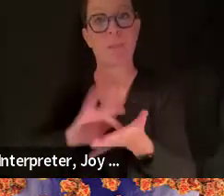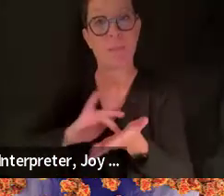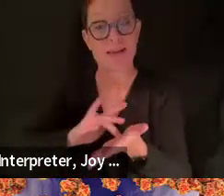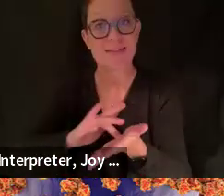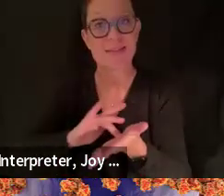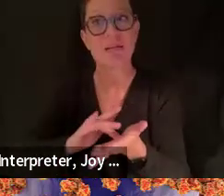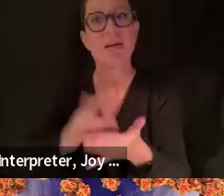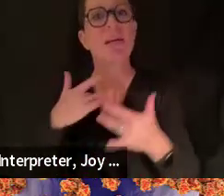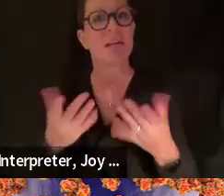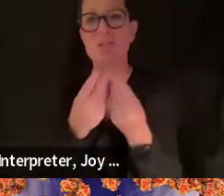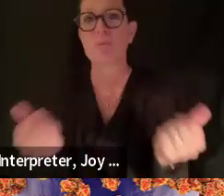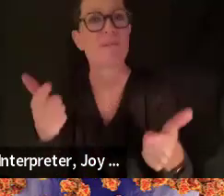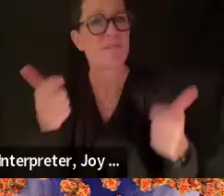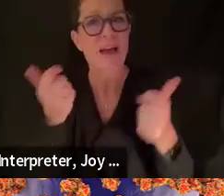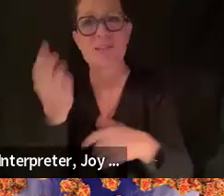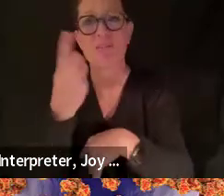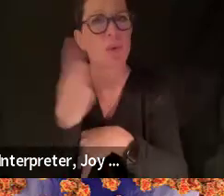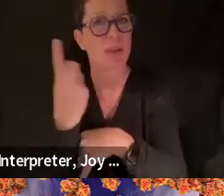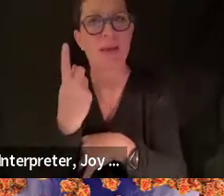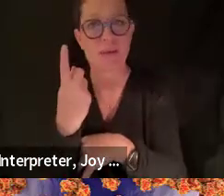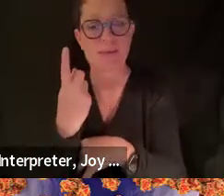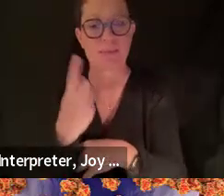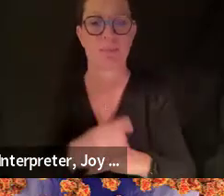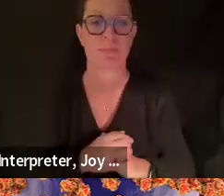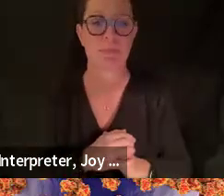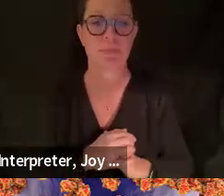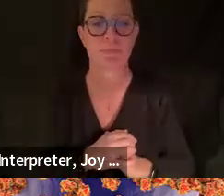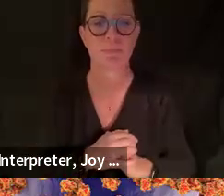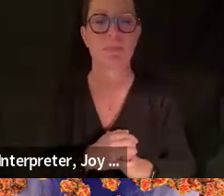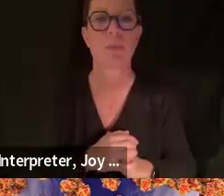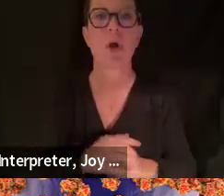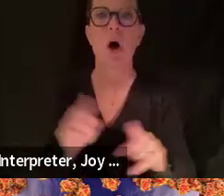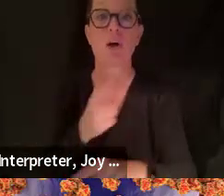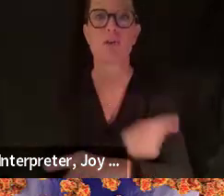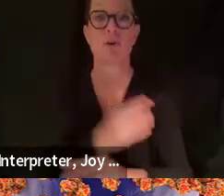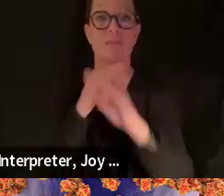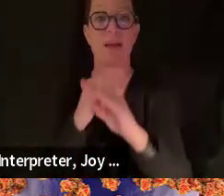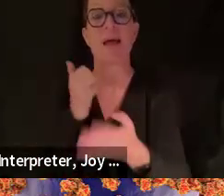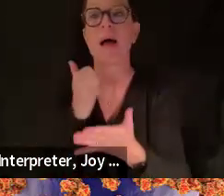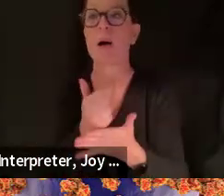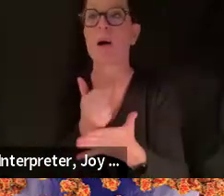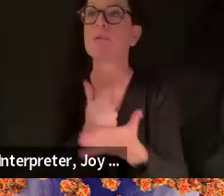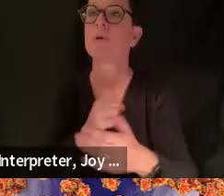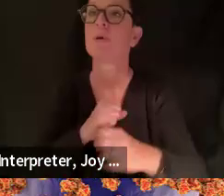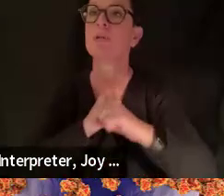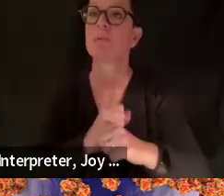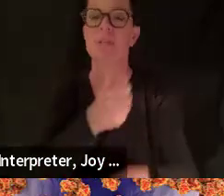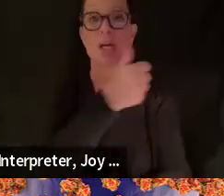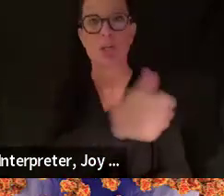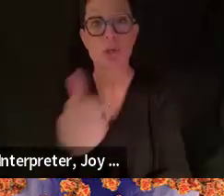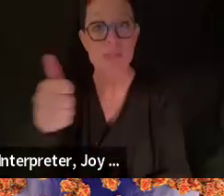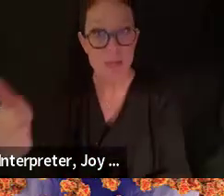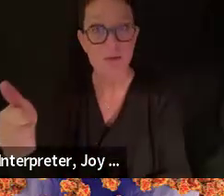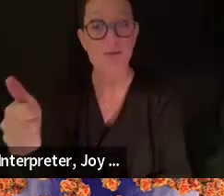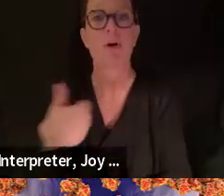typically go away on their own in just a few days. And getting vaccinated is helpful to protect you from